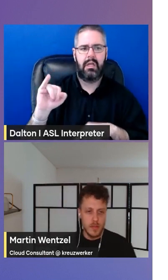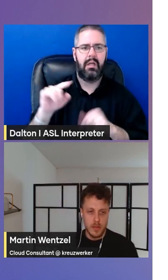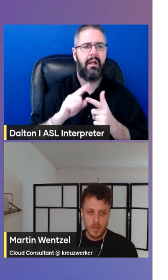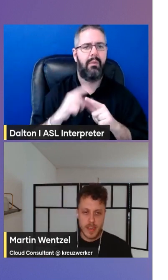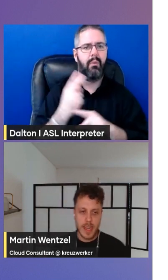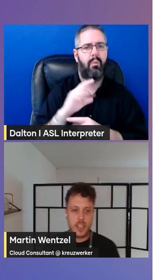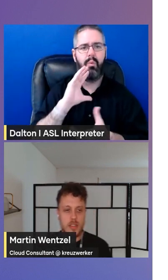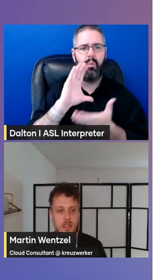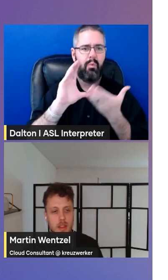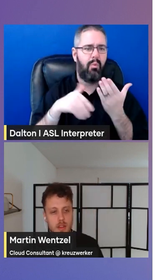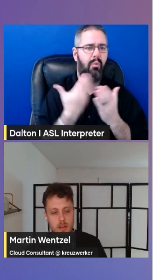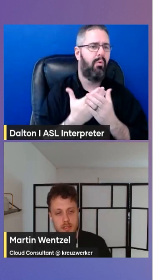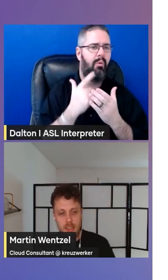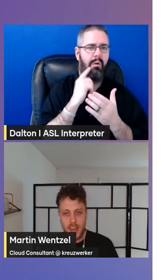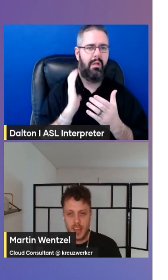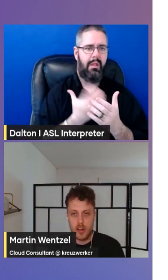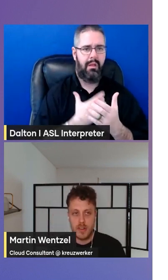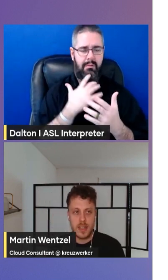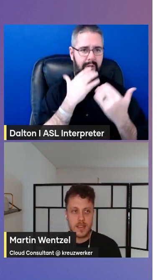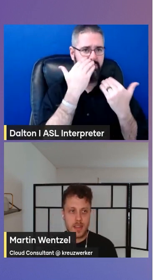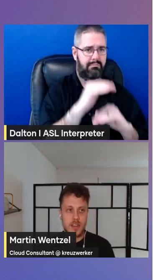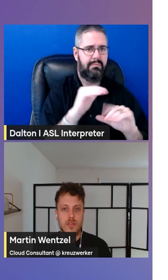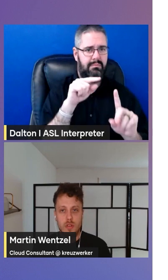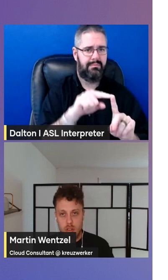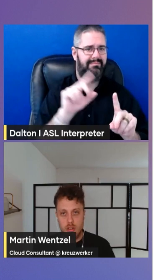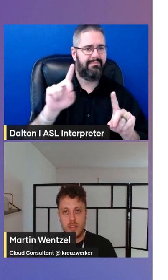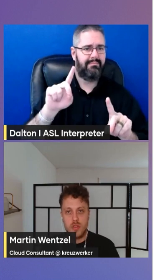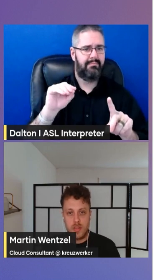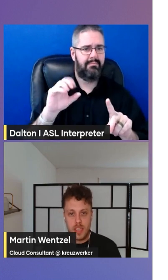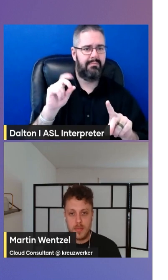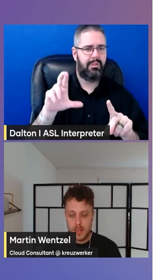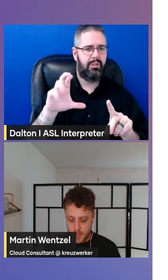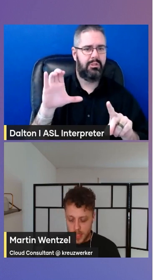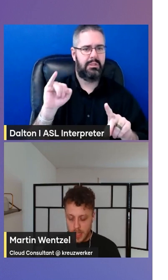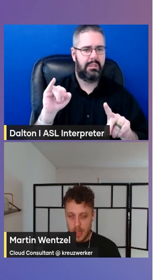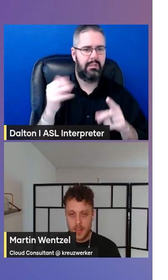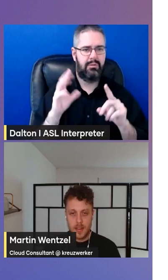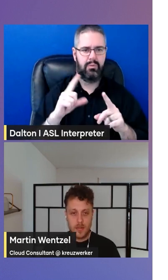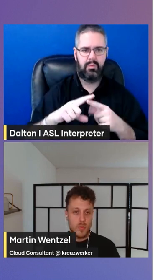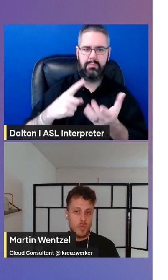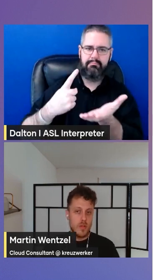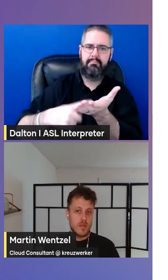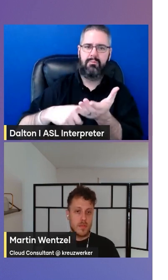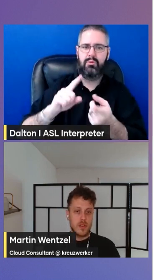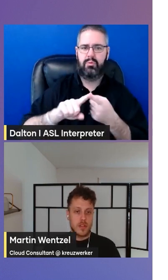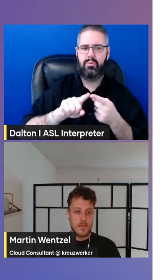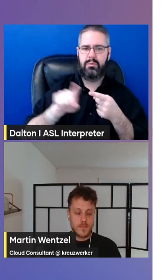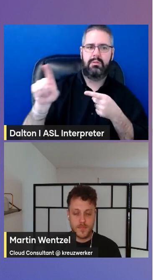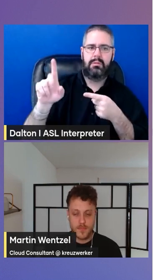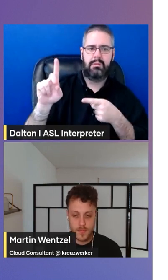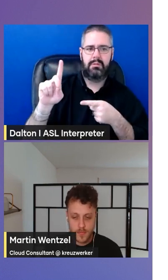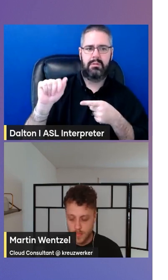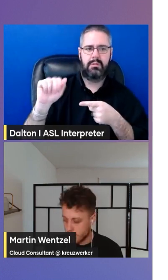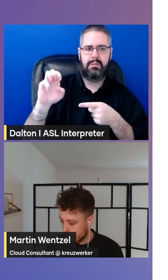the implementation the Docker CLI already has done to talk to the daemon, and then we would be good.